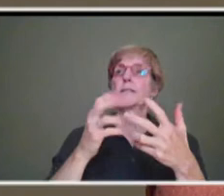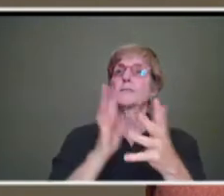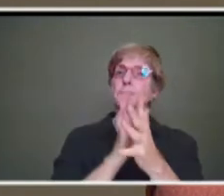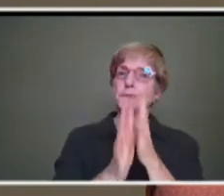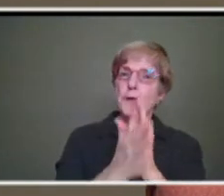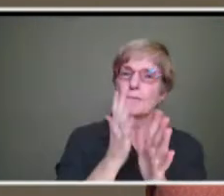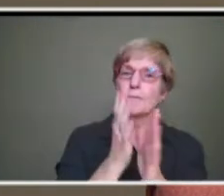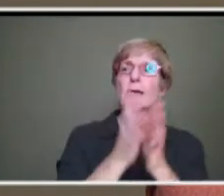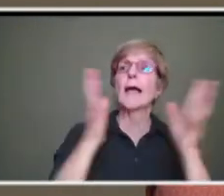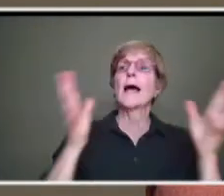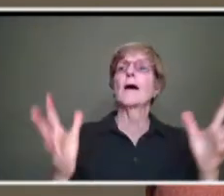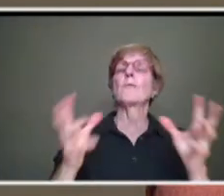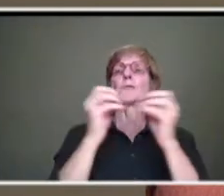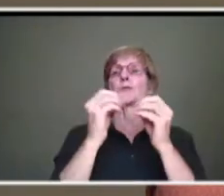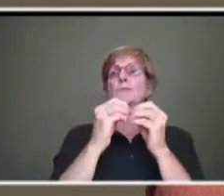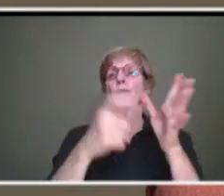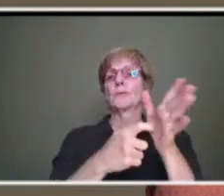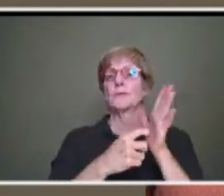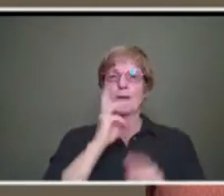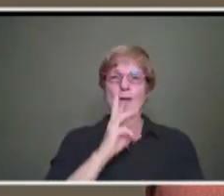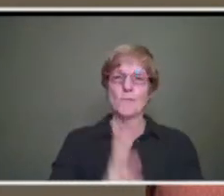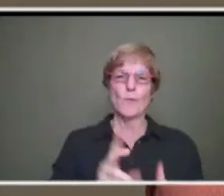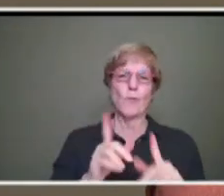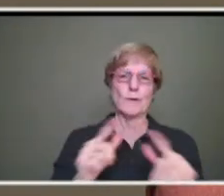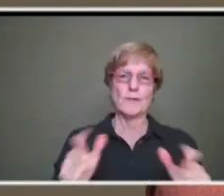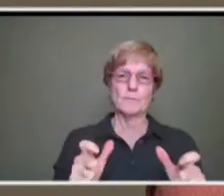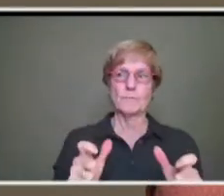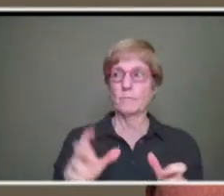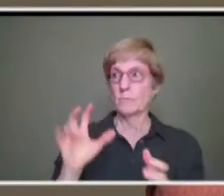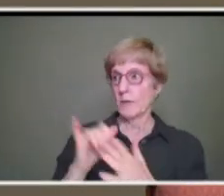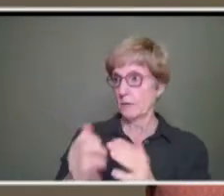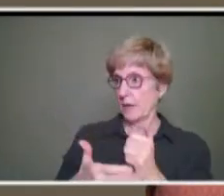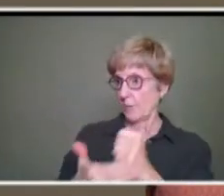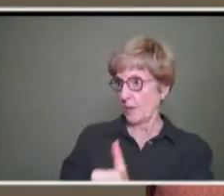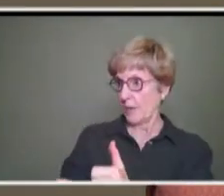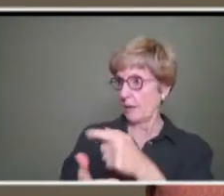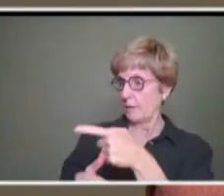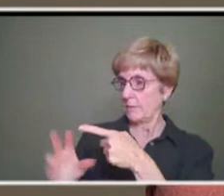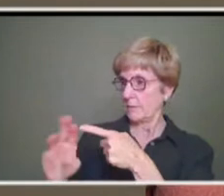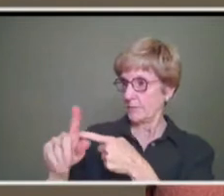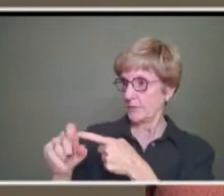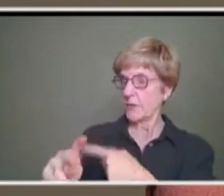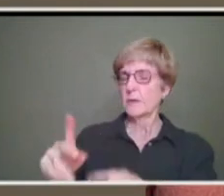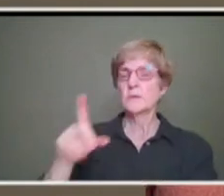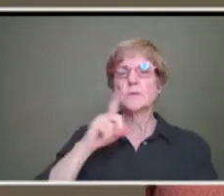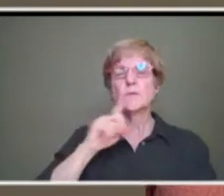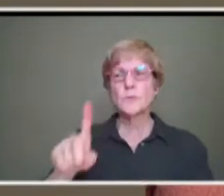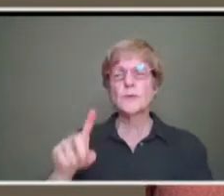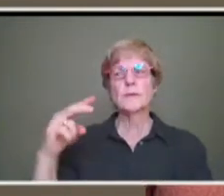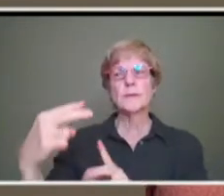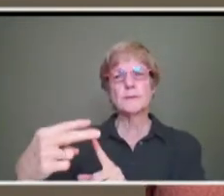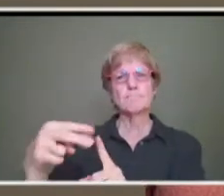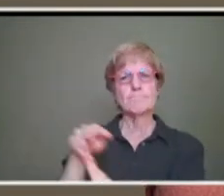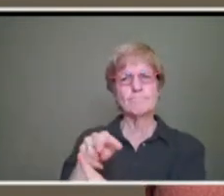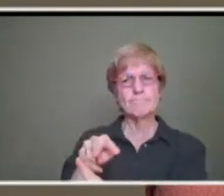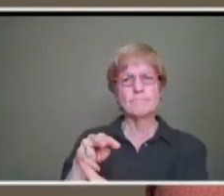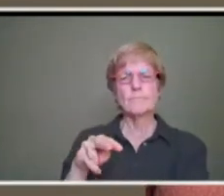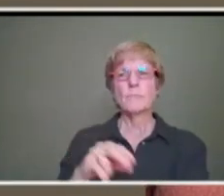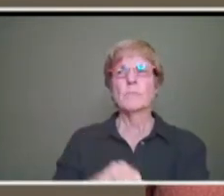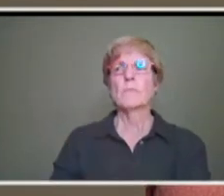that might help to Miss Johnson's point point to really look at it from a